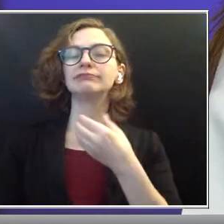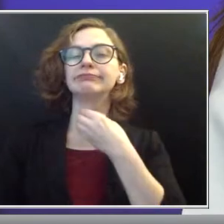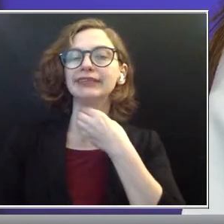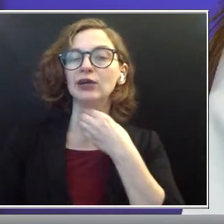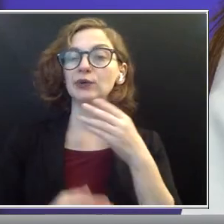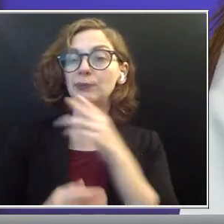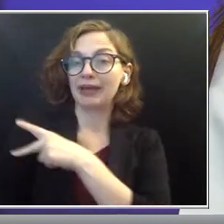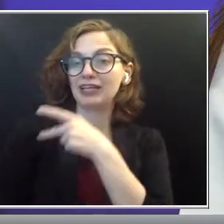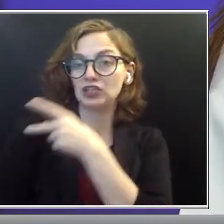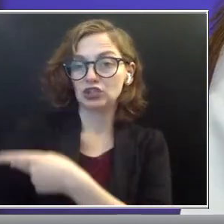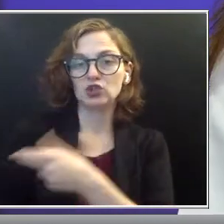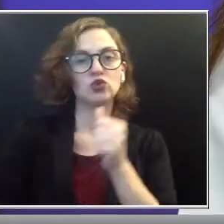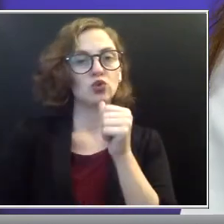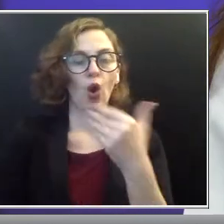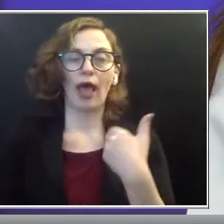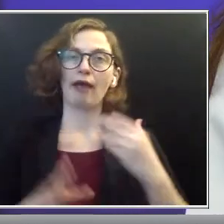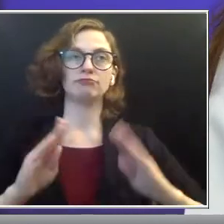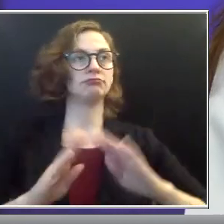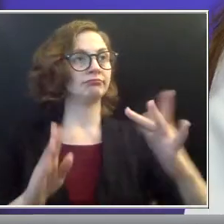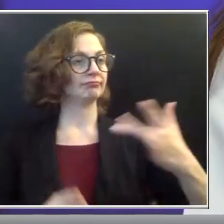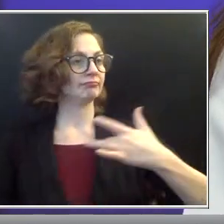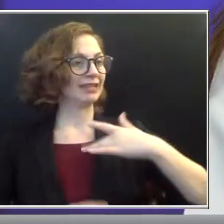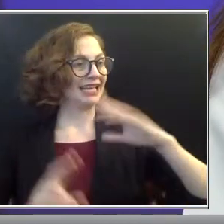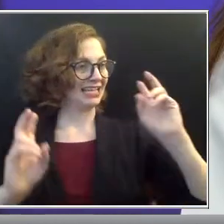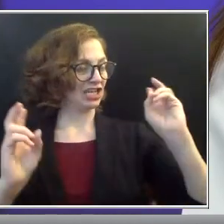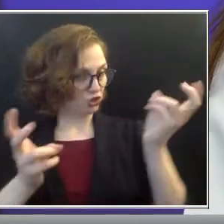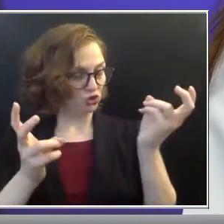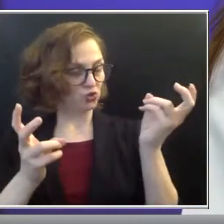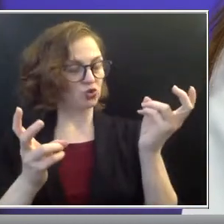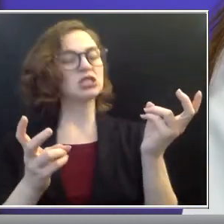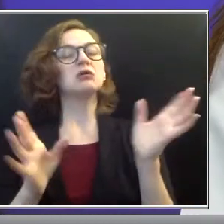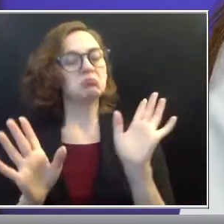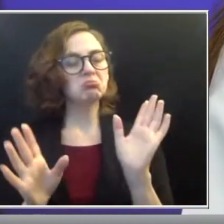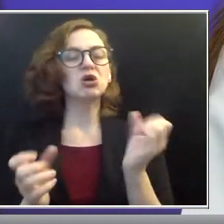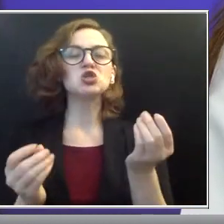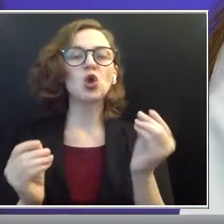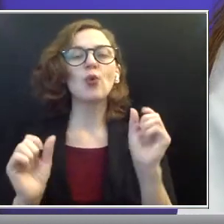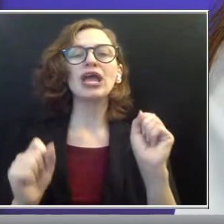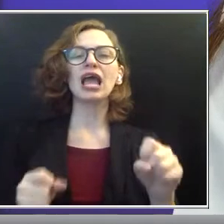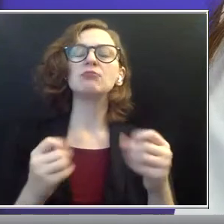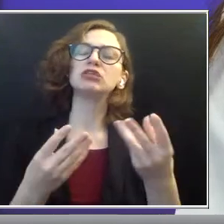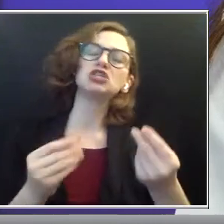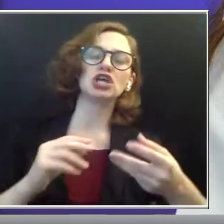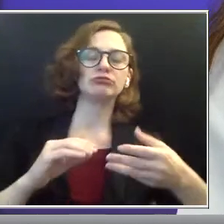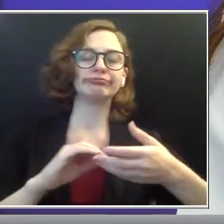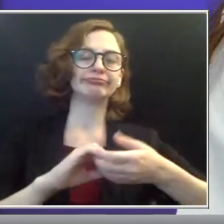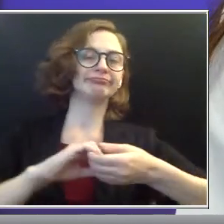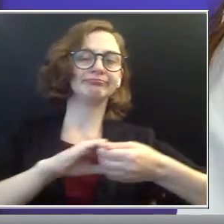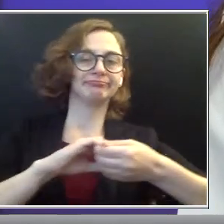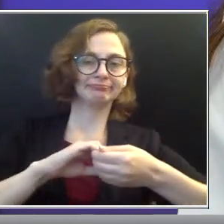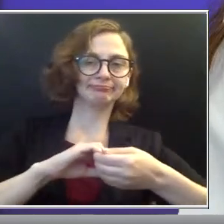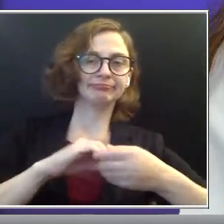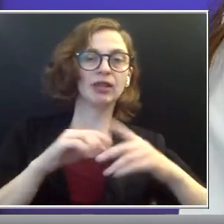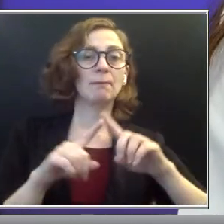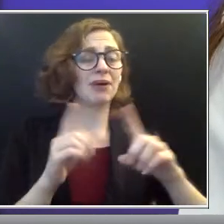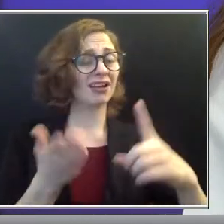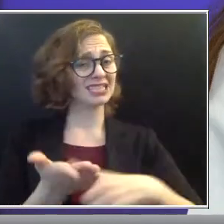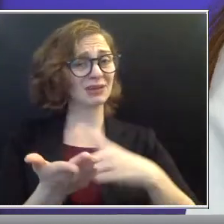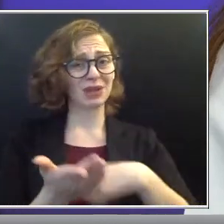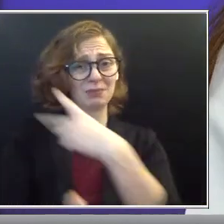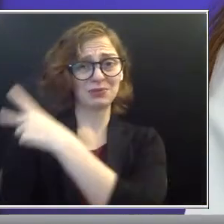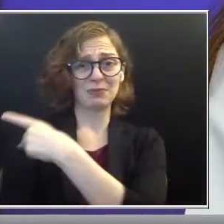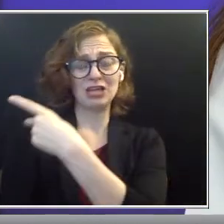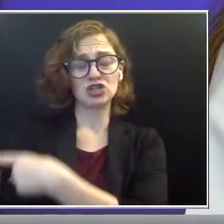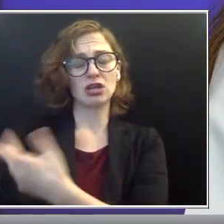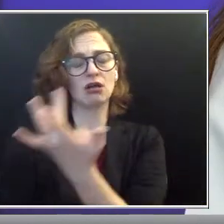cardiac partners. But sometimes patients with thyroid disease are very sick and even require inpatient stays in the